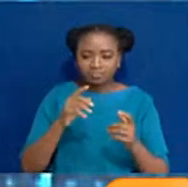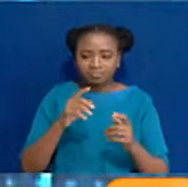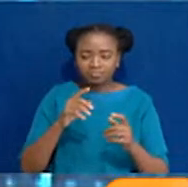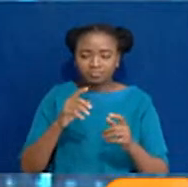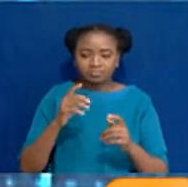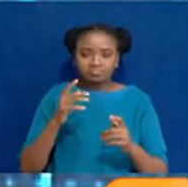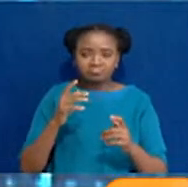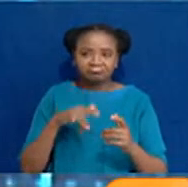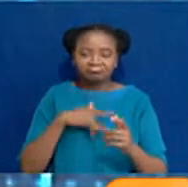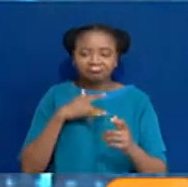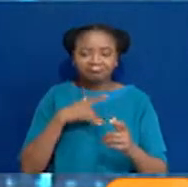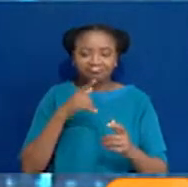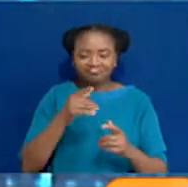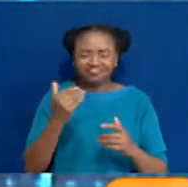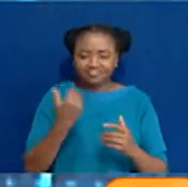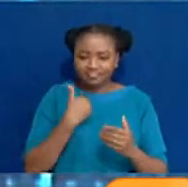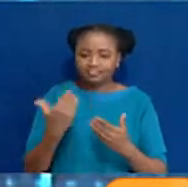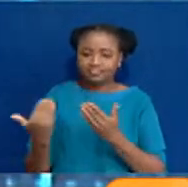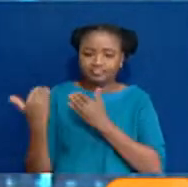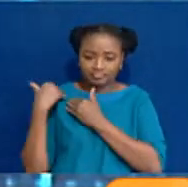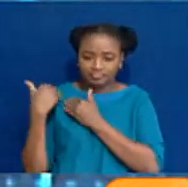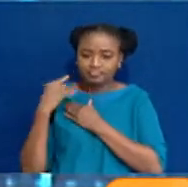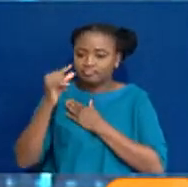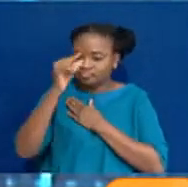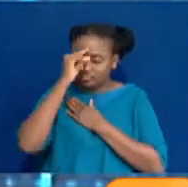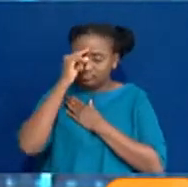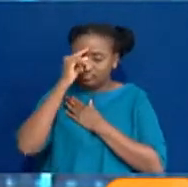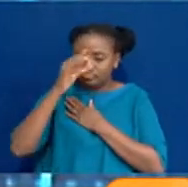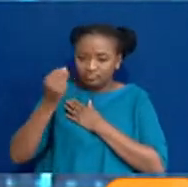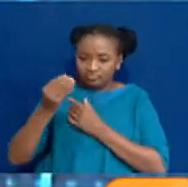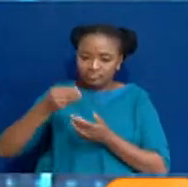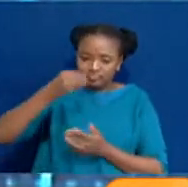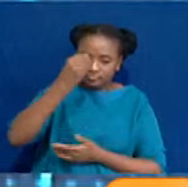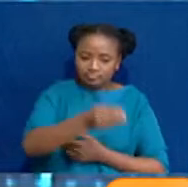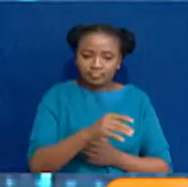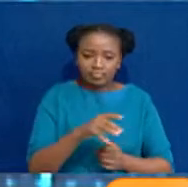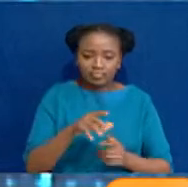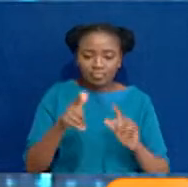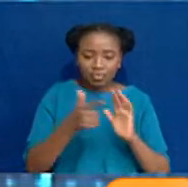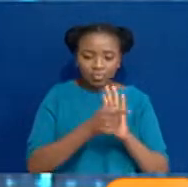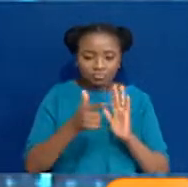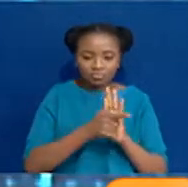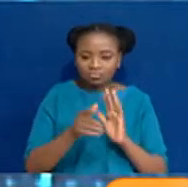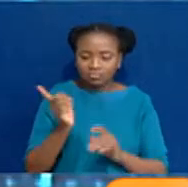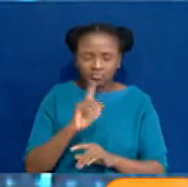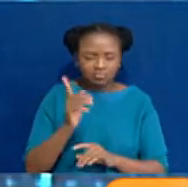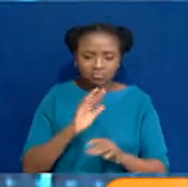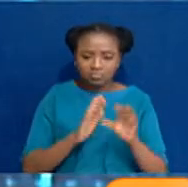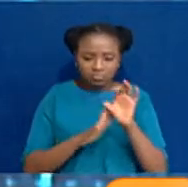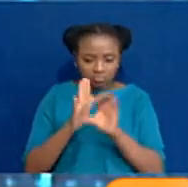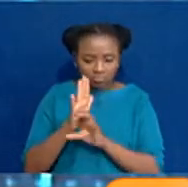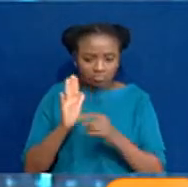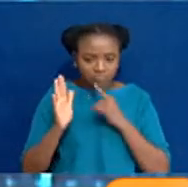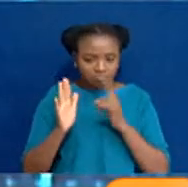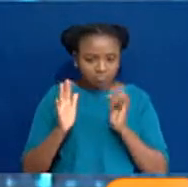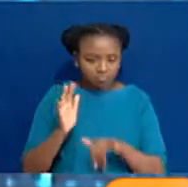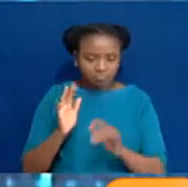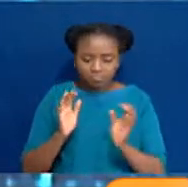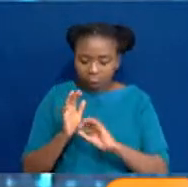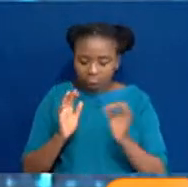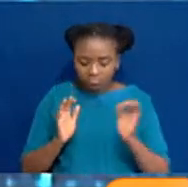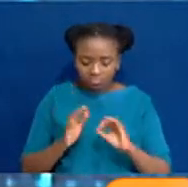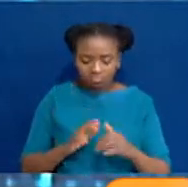like a cardinal responsibility of government to fund the media, as if it is anchored on our constitutional dispensation. That is not the